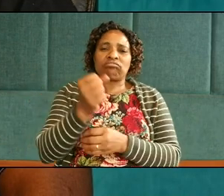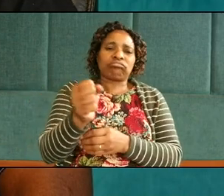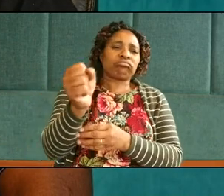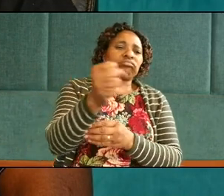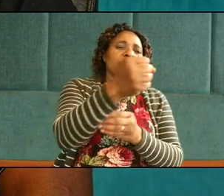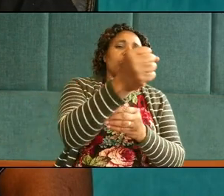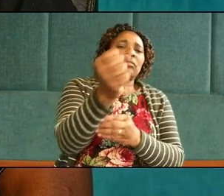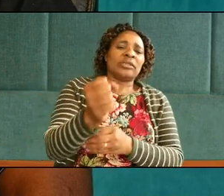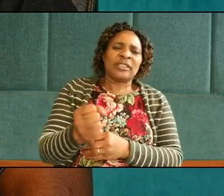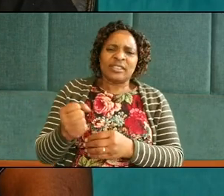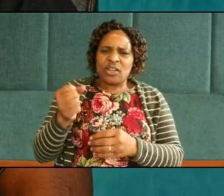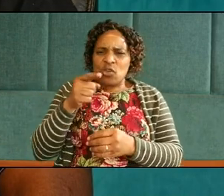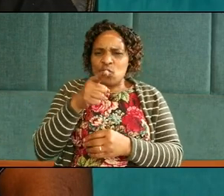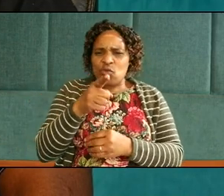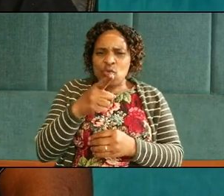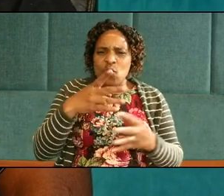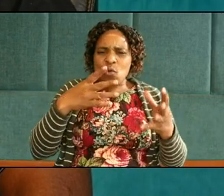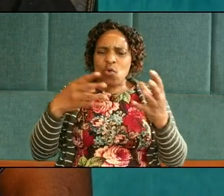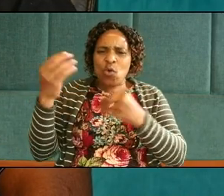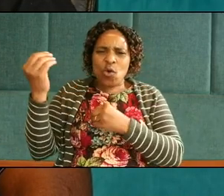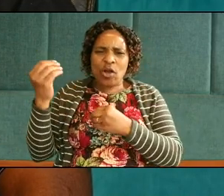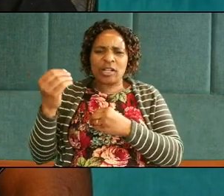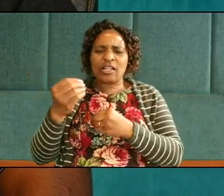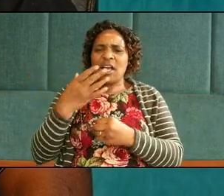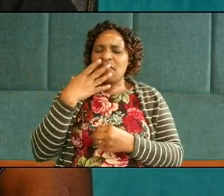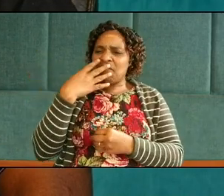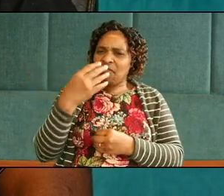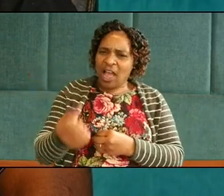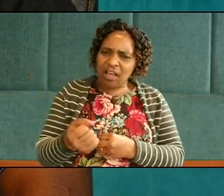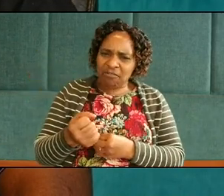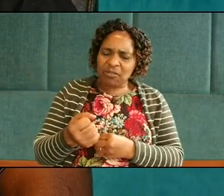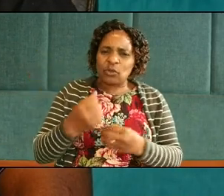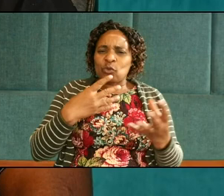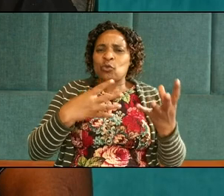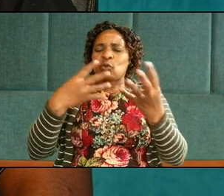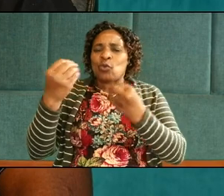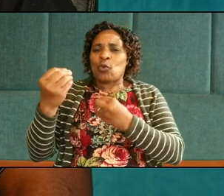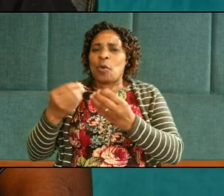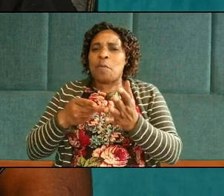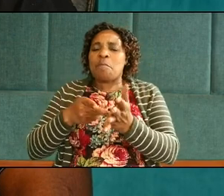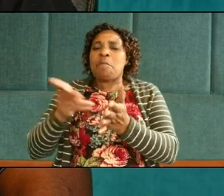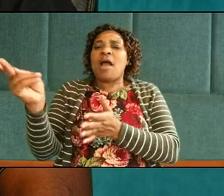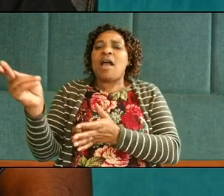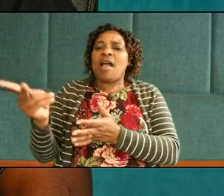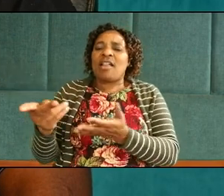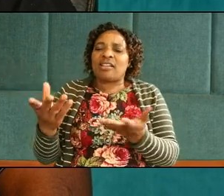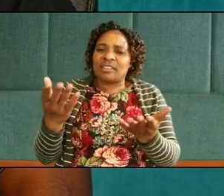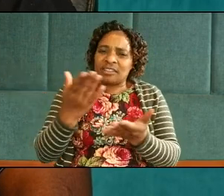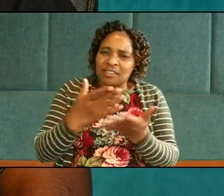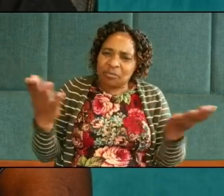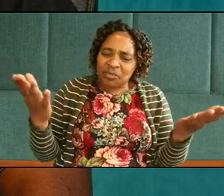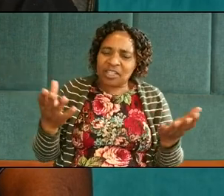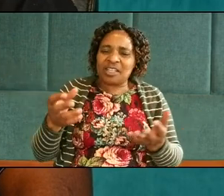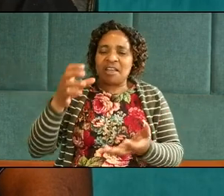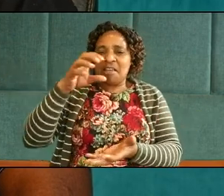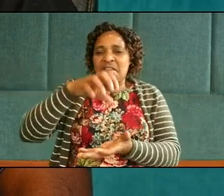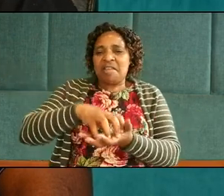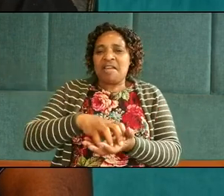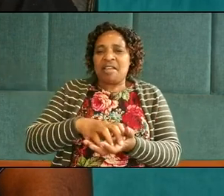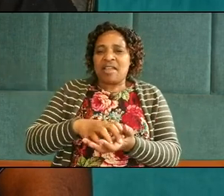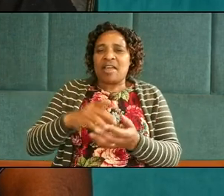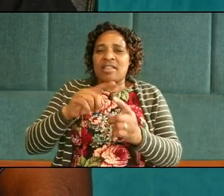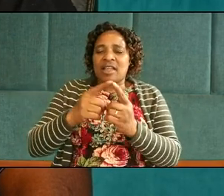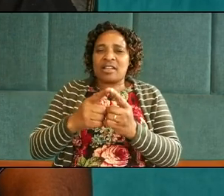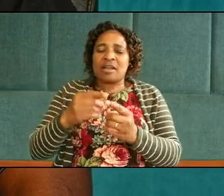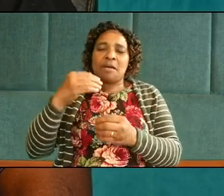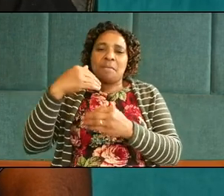you going maybe your like 500 shillings to go and buy, I don't know, let's say a donut or a slice of cake, you decide to go and buy